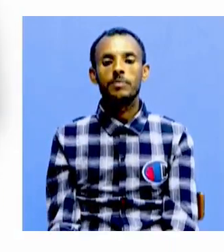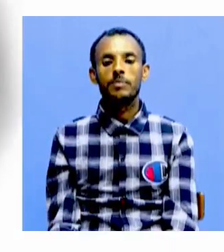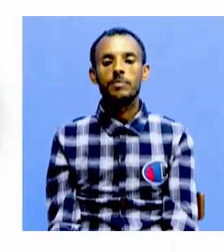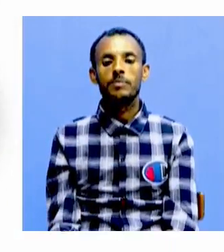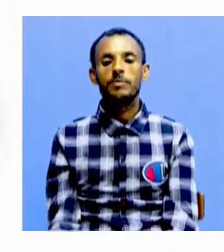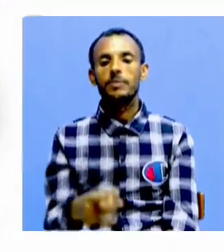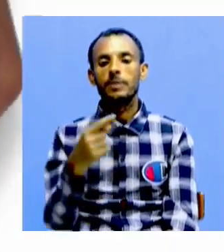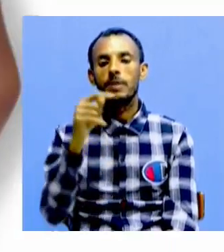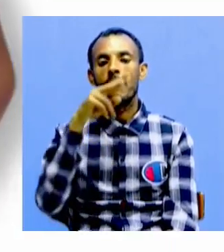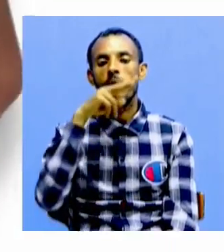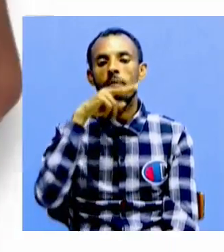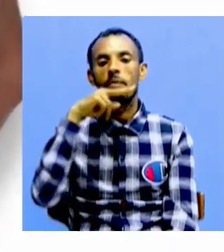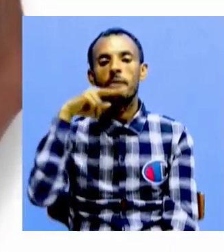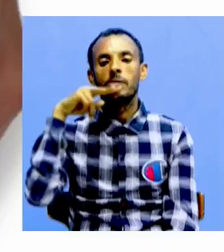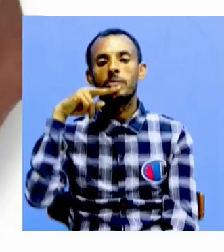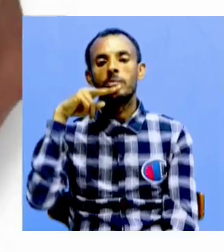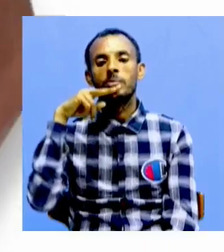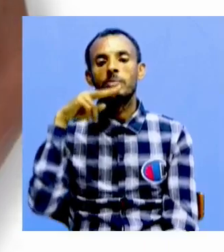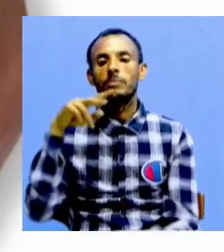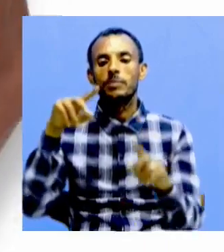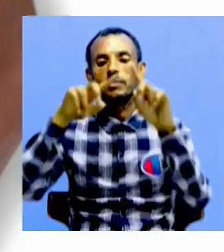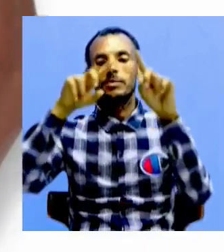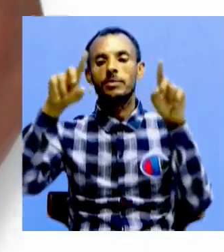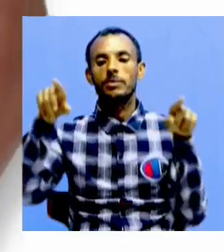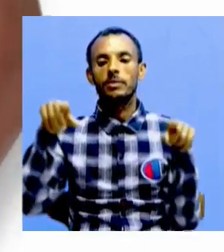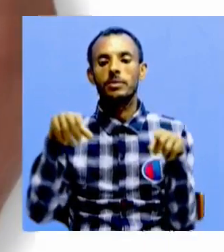The verb in bracket.